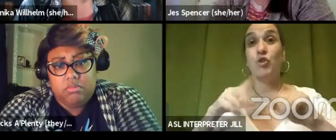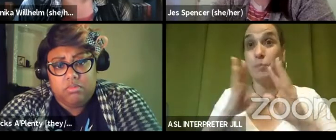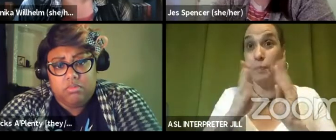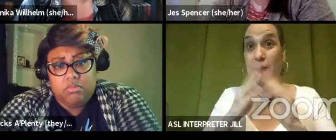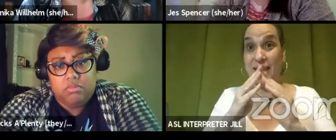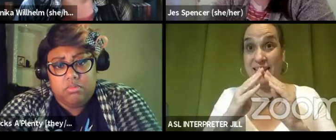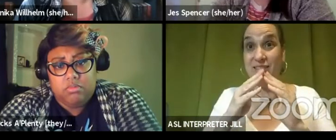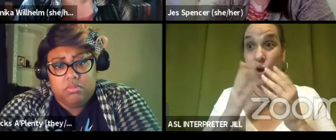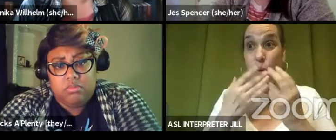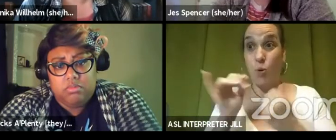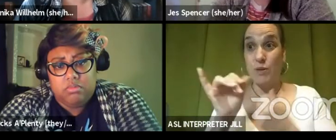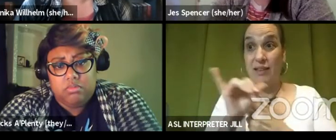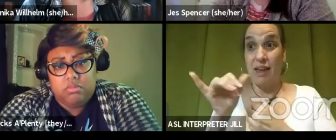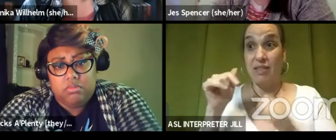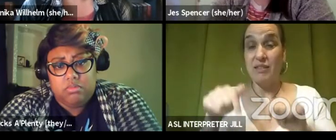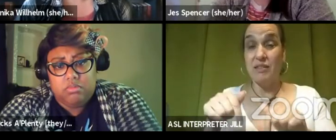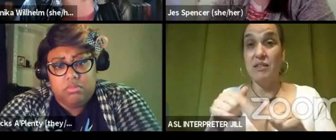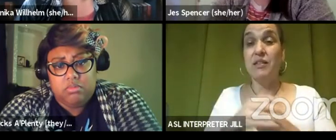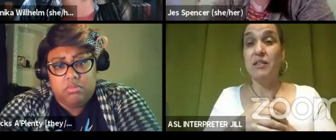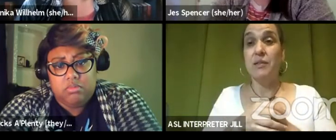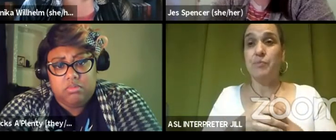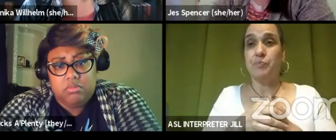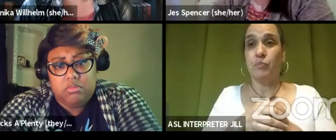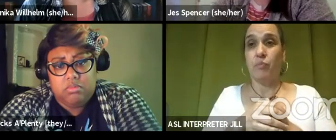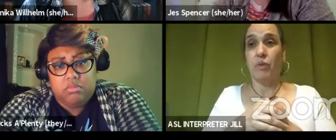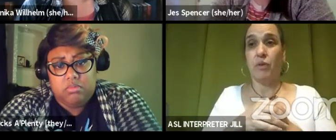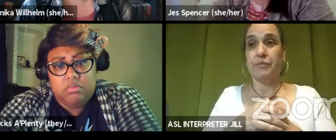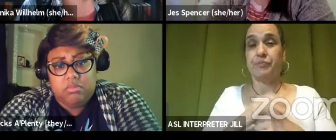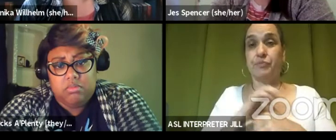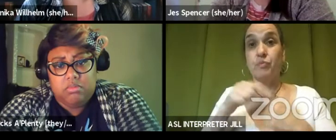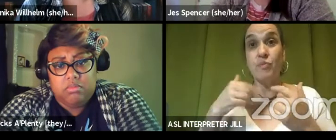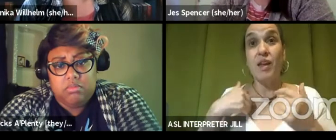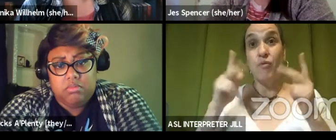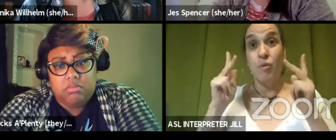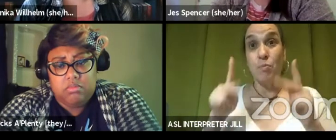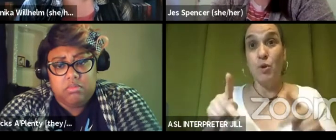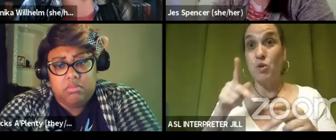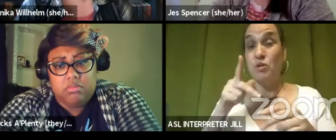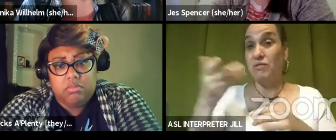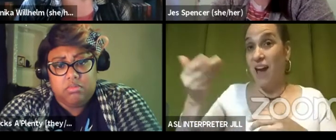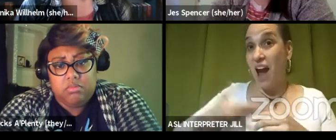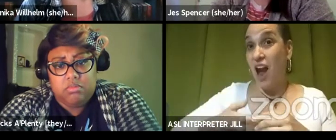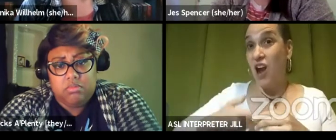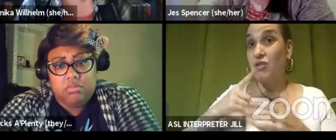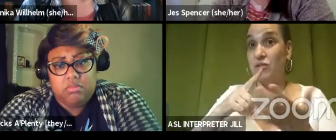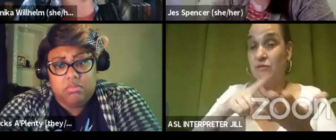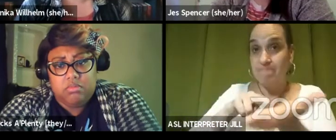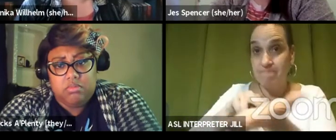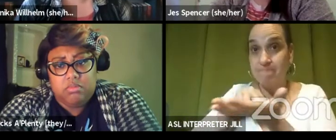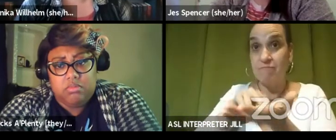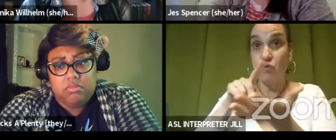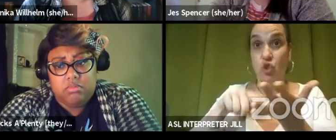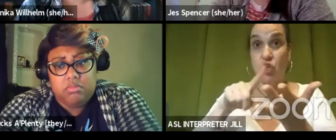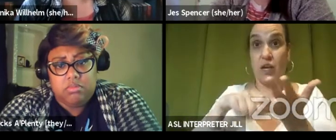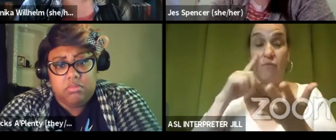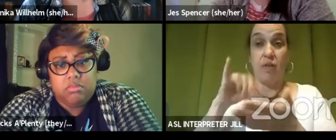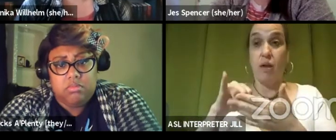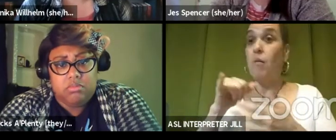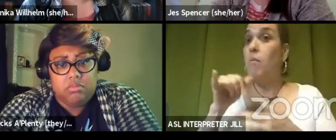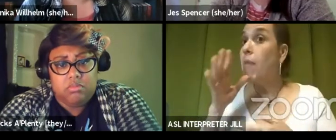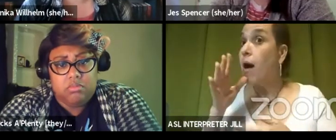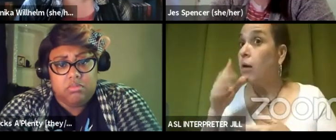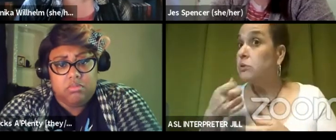that if there was a person hired to check in with things like that, that's just their job. Moms, how are you